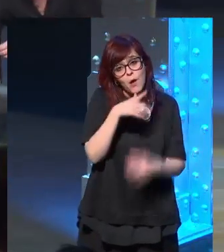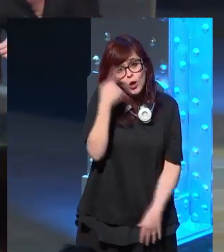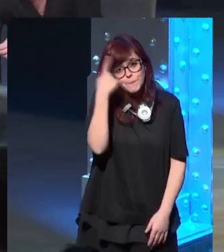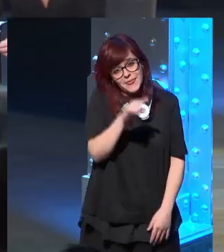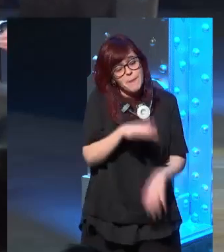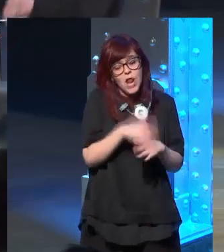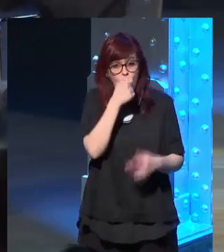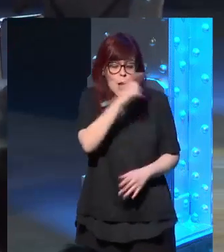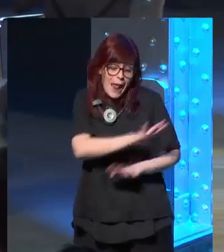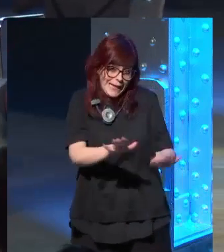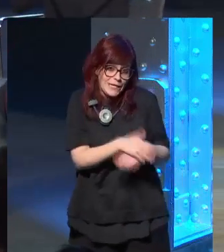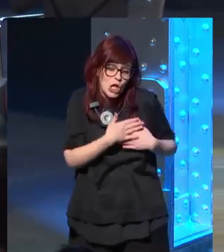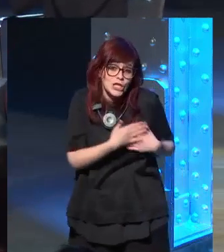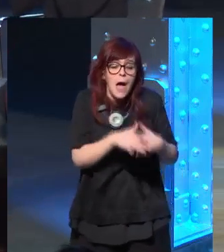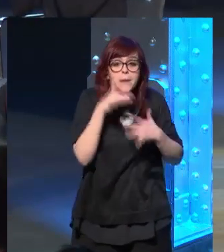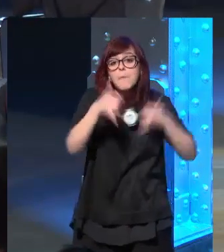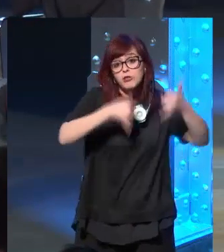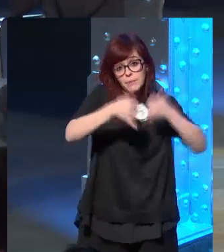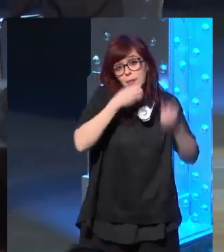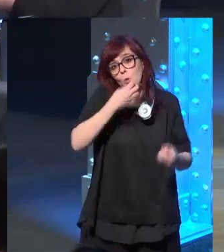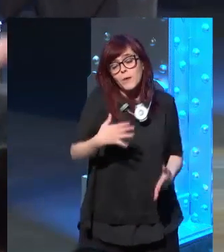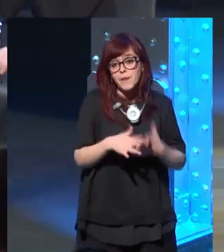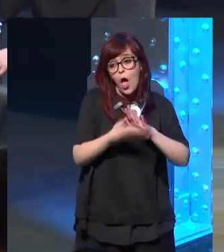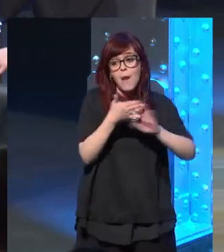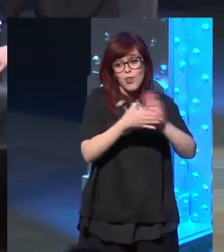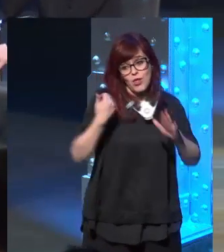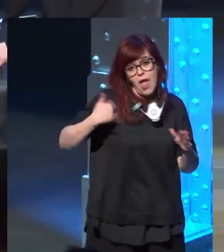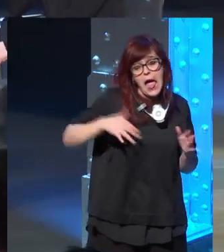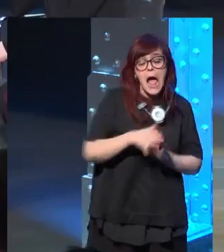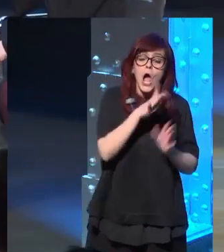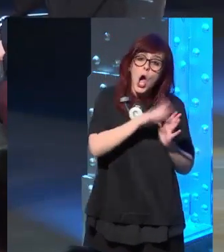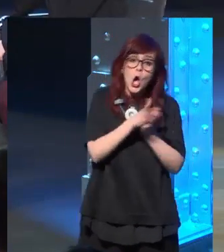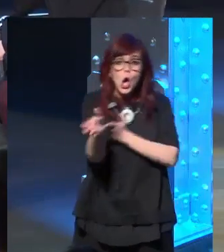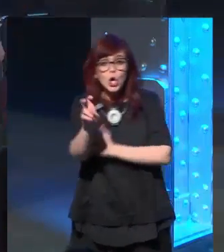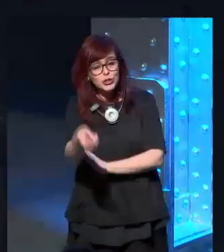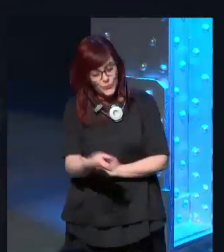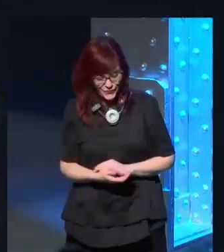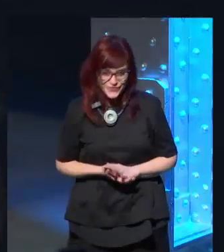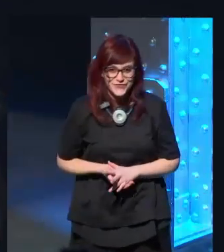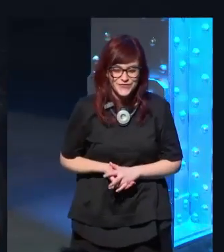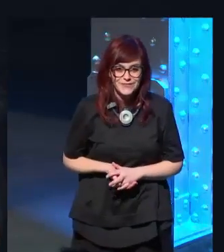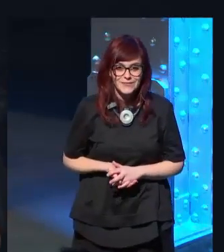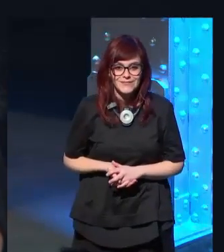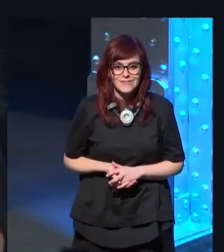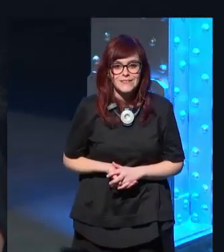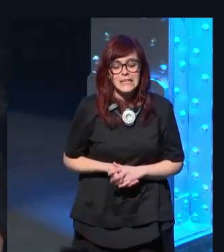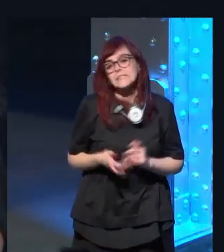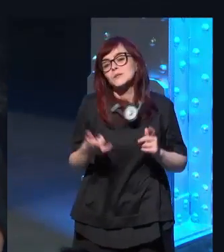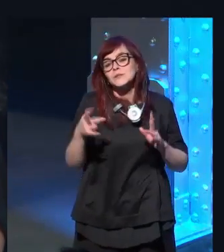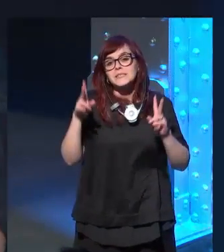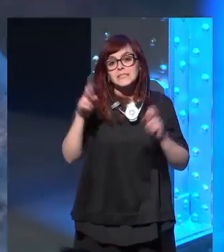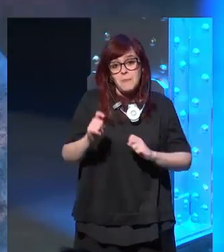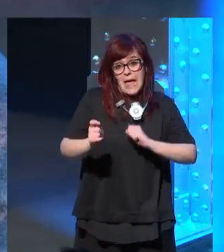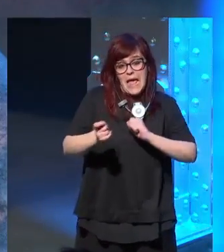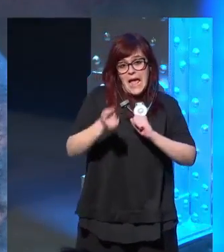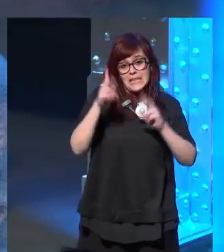biking? Because I don't know how to bike. I know that it's wonderful, but I don't know how to do it. Advice. I really